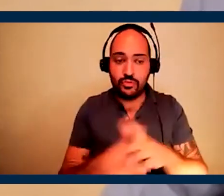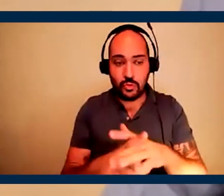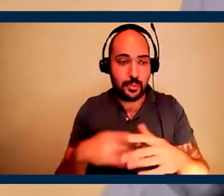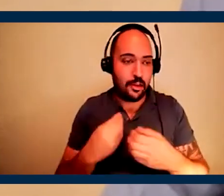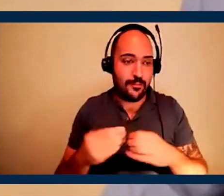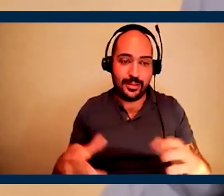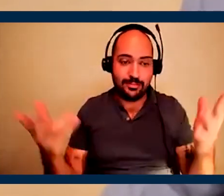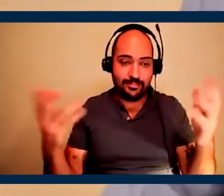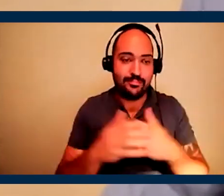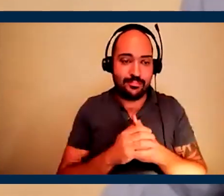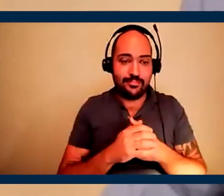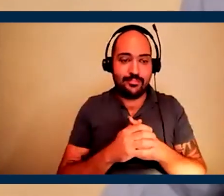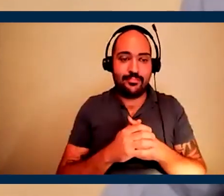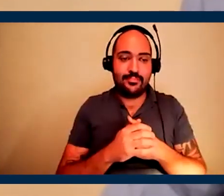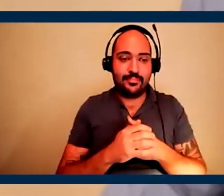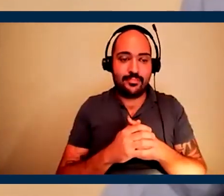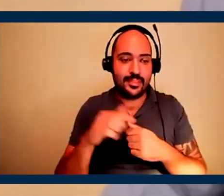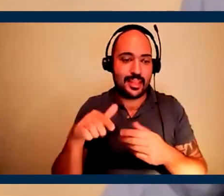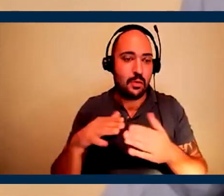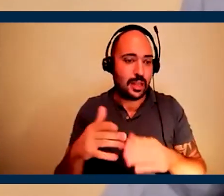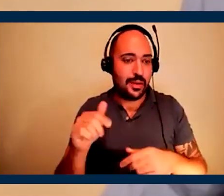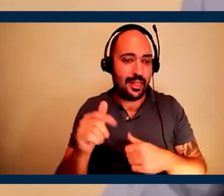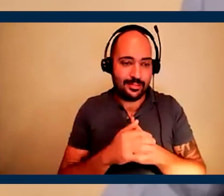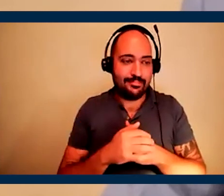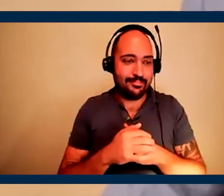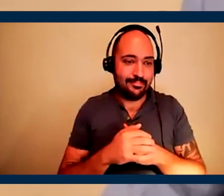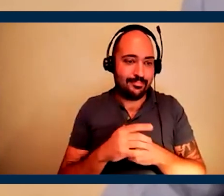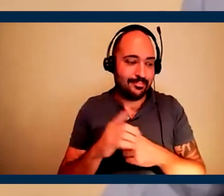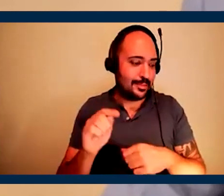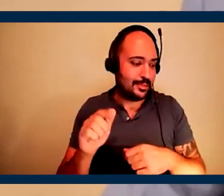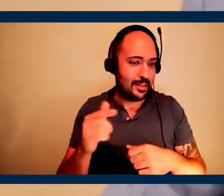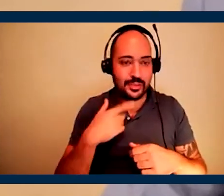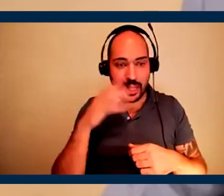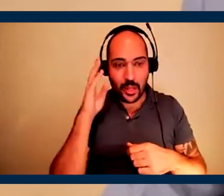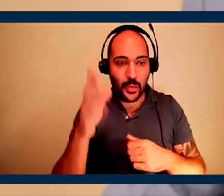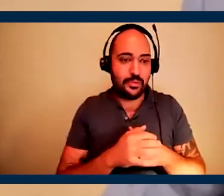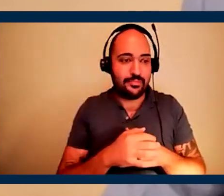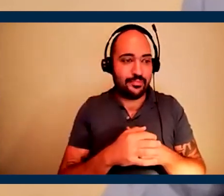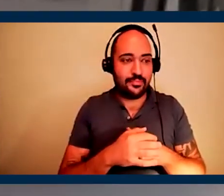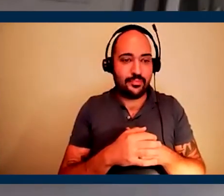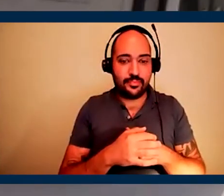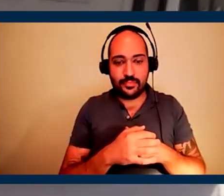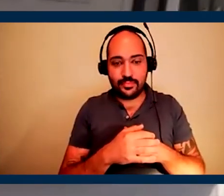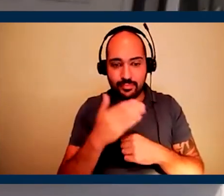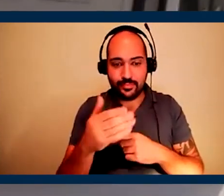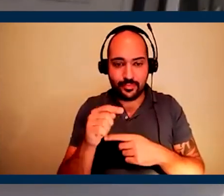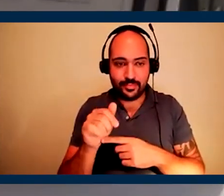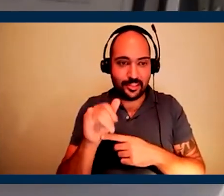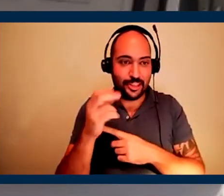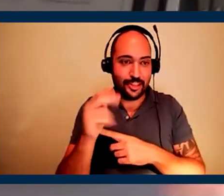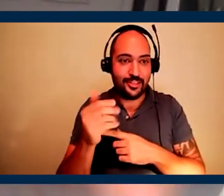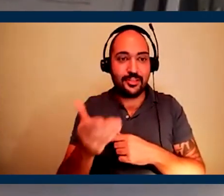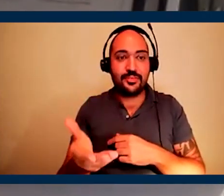LA County office here, downtown LA, and we'll definitely say hello. All right. Taisha, how